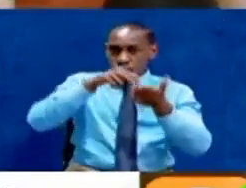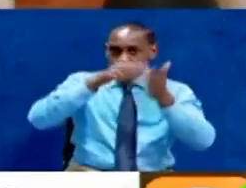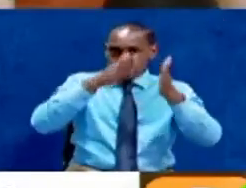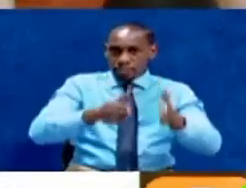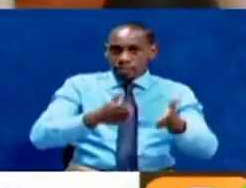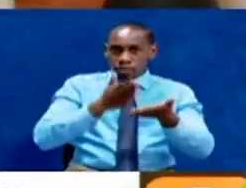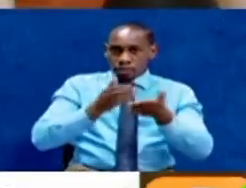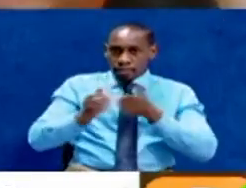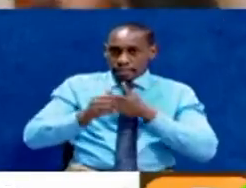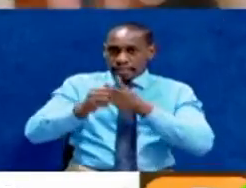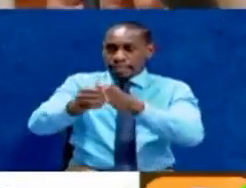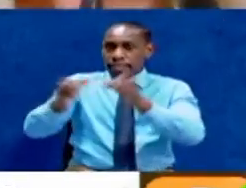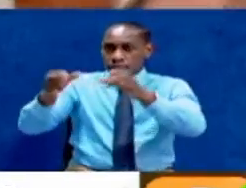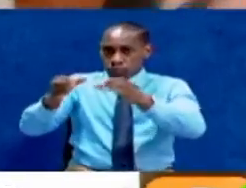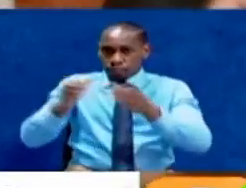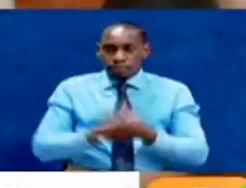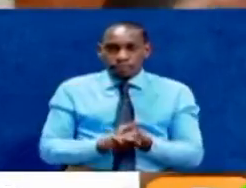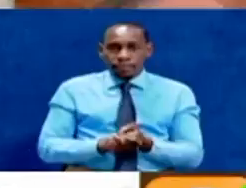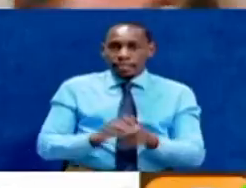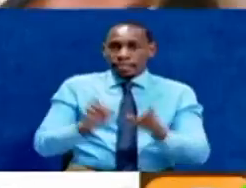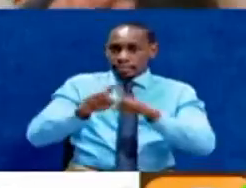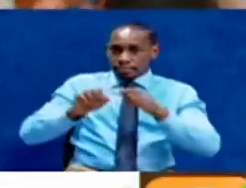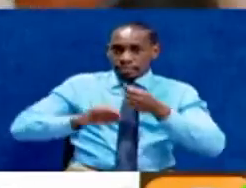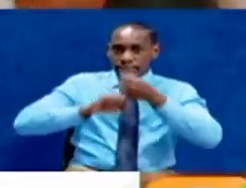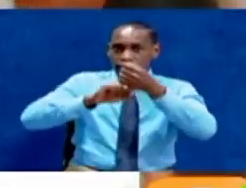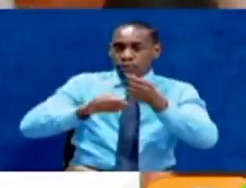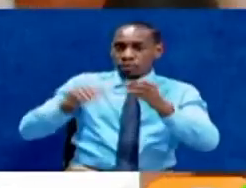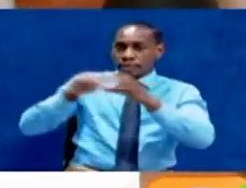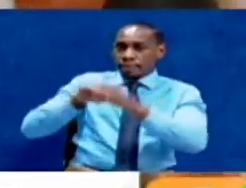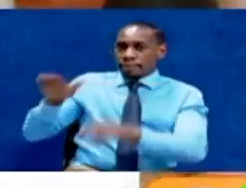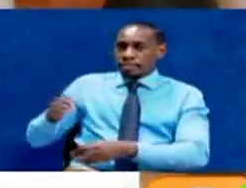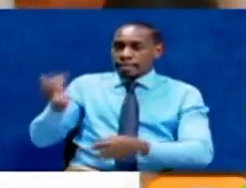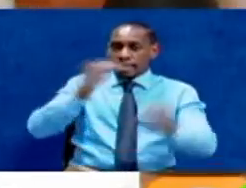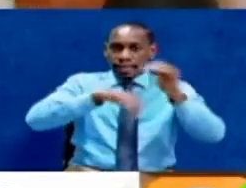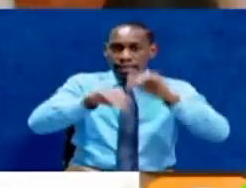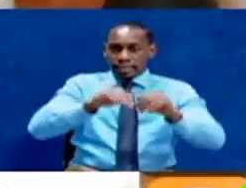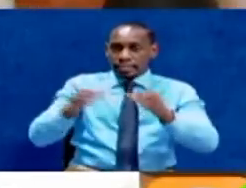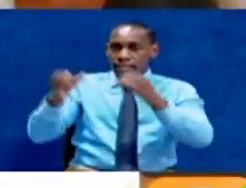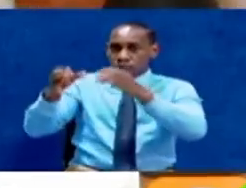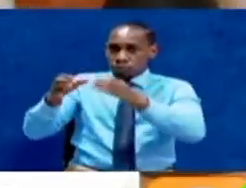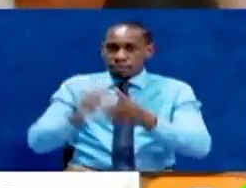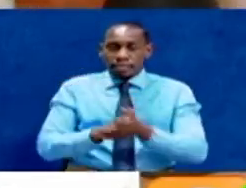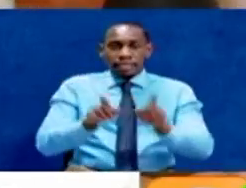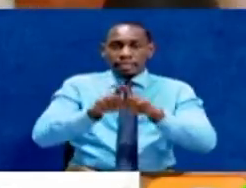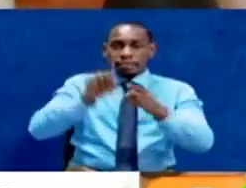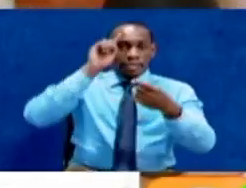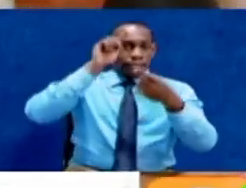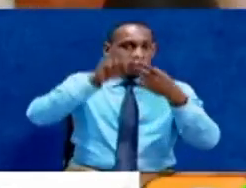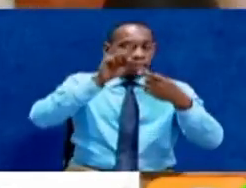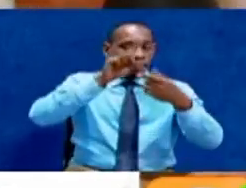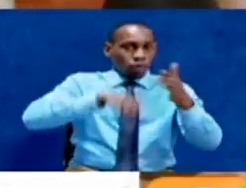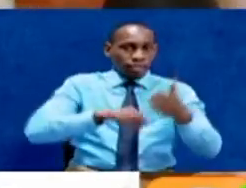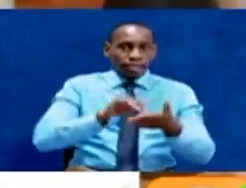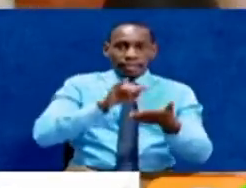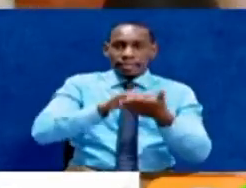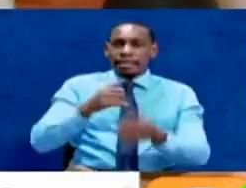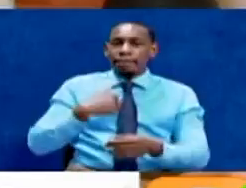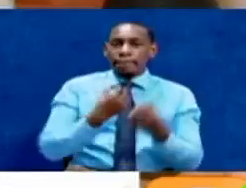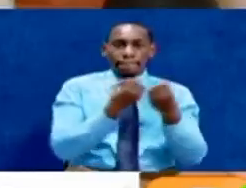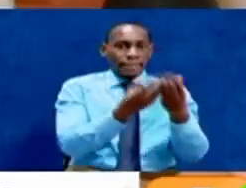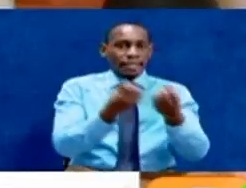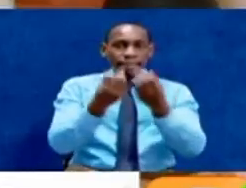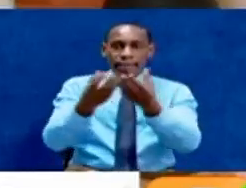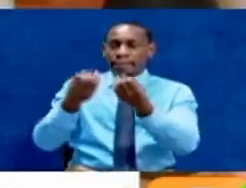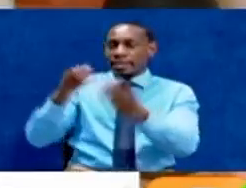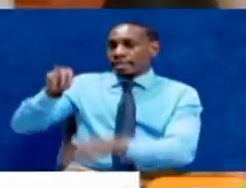a head of a party. You run, you also support members of parliament to be elected into party. And your target or your goal is to have as many